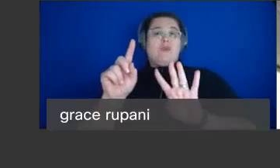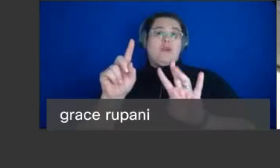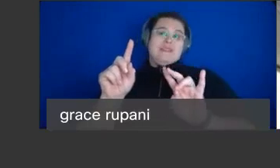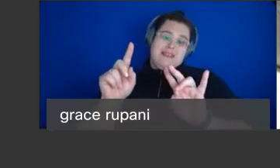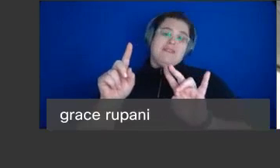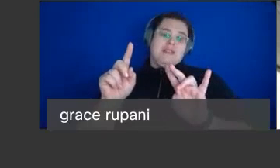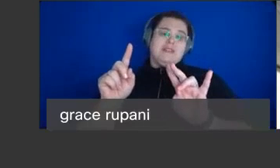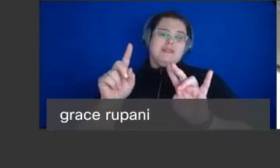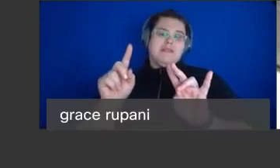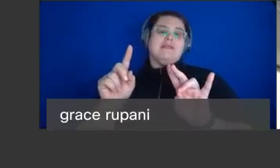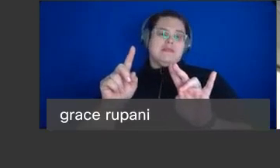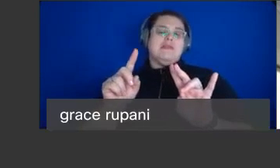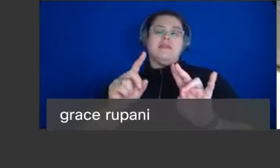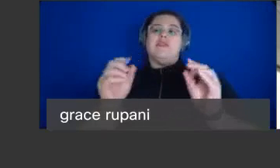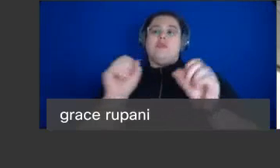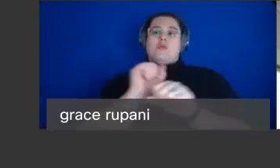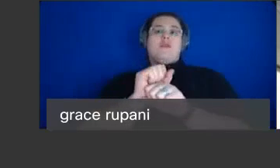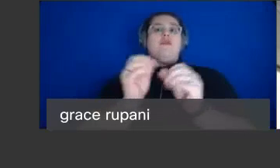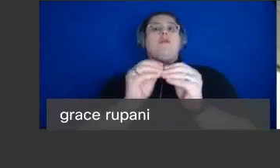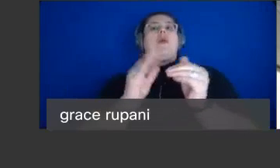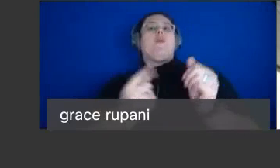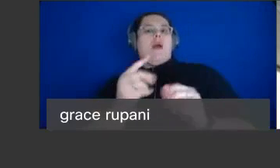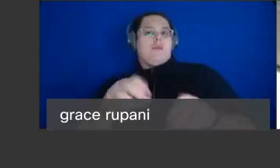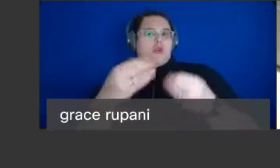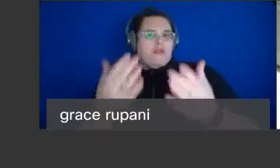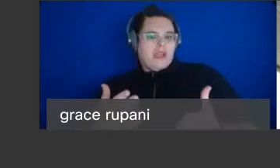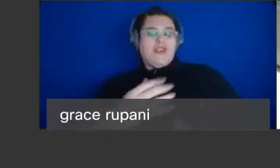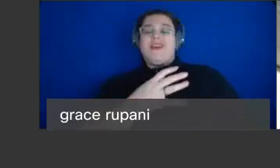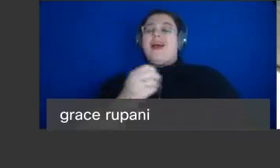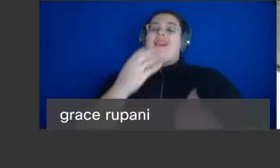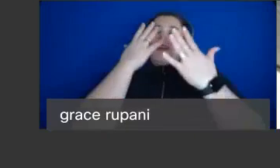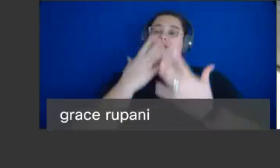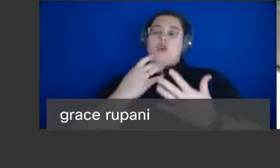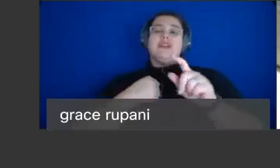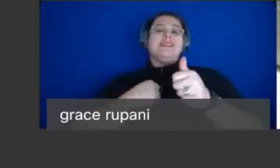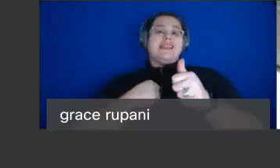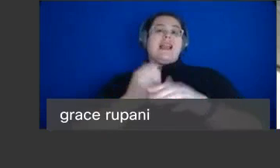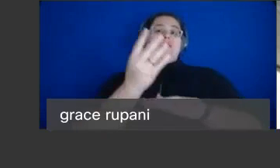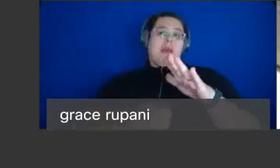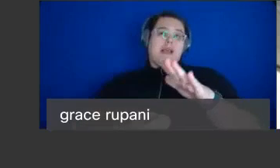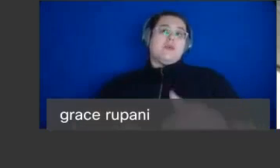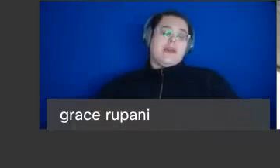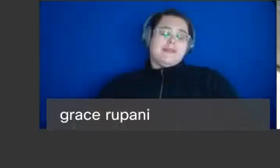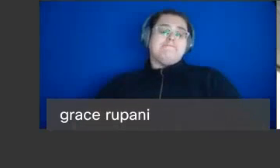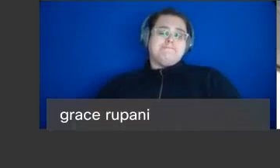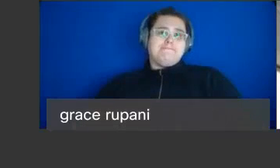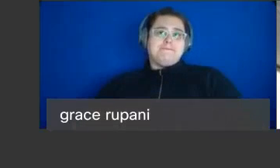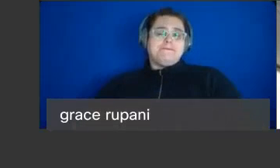unfortunately, have lost their lives to COVID. So that is our data.